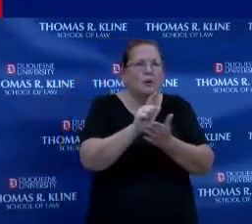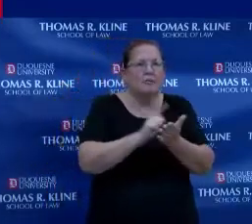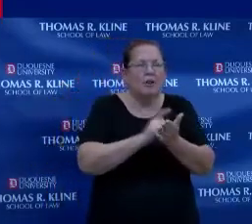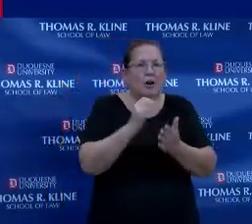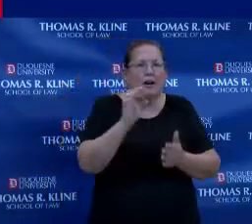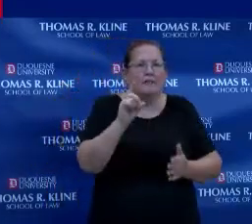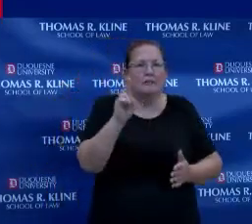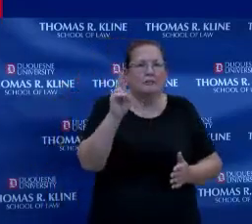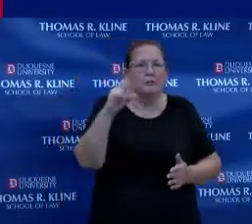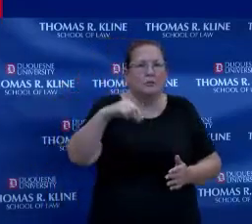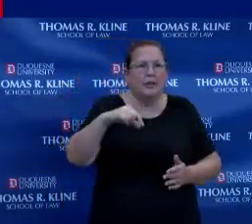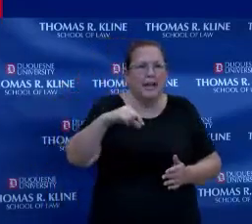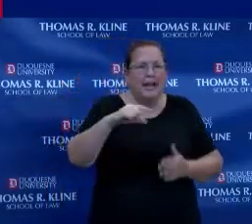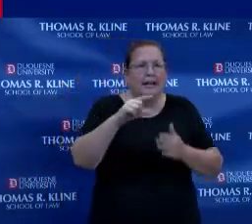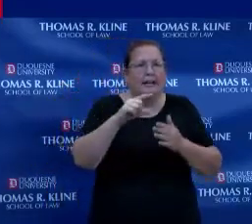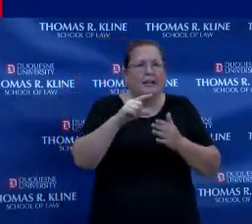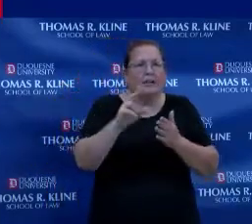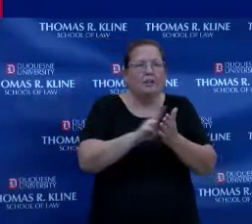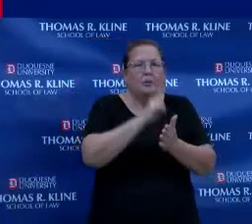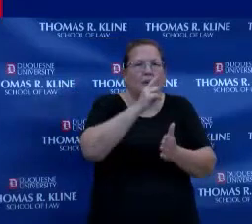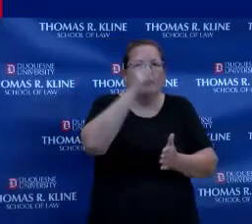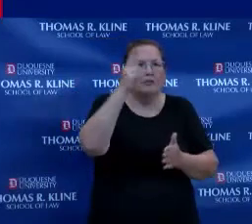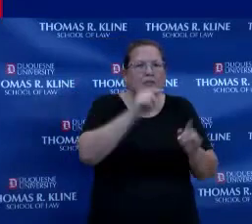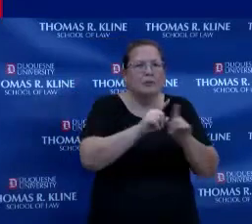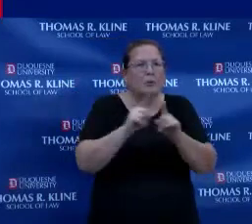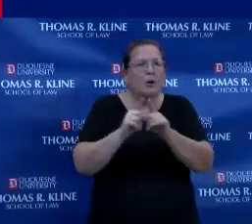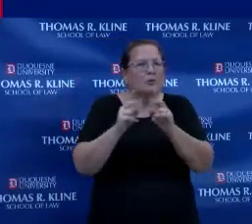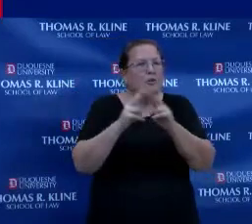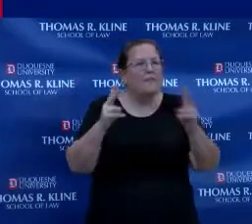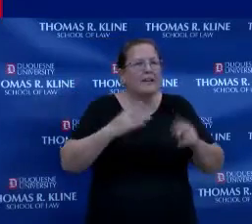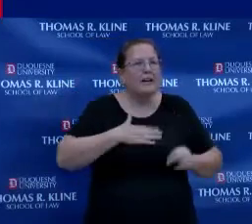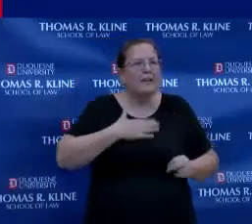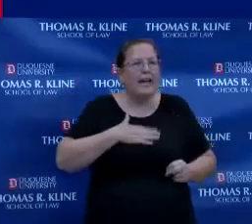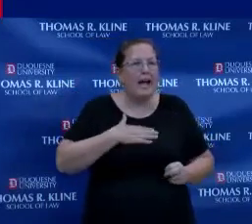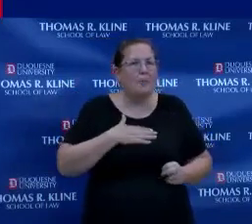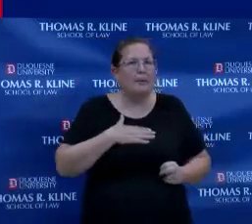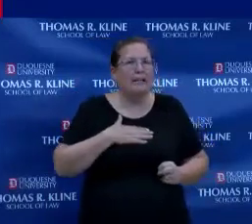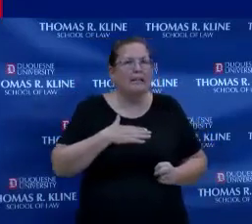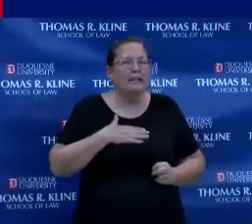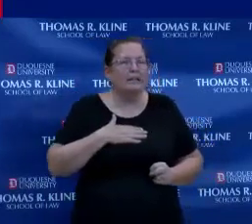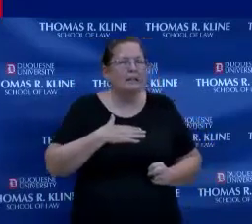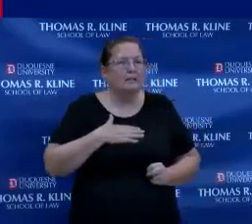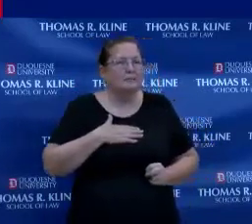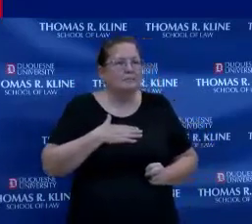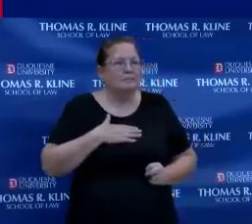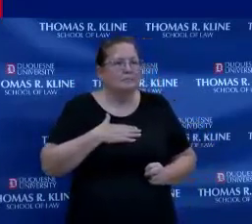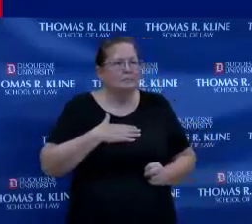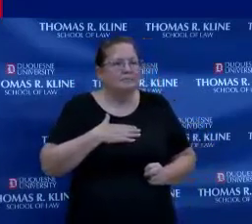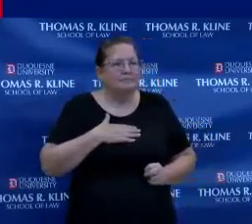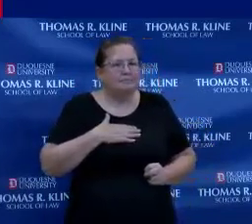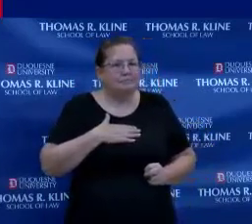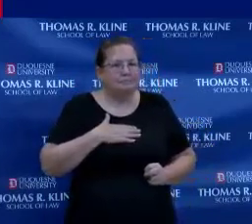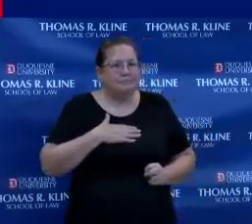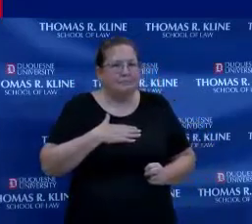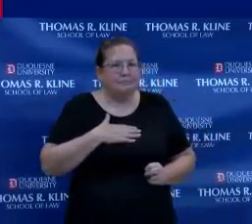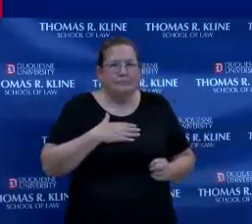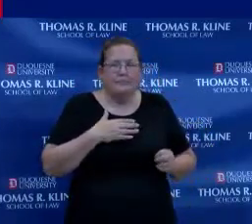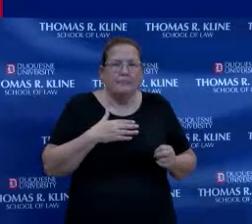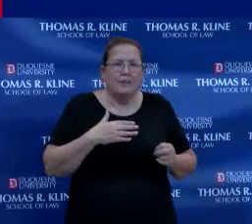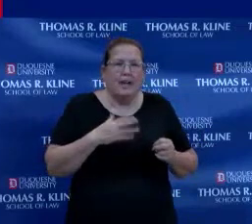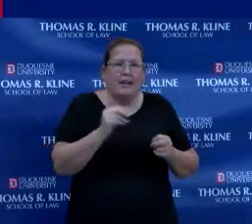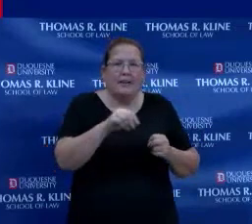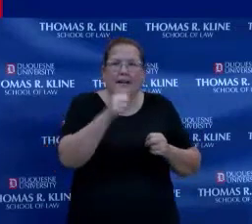University. We're also very pleased that his son Zach and partner Brittany were able to join us